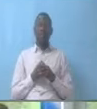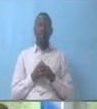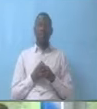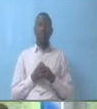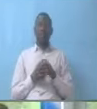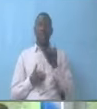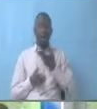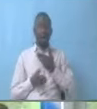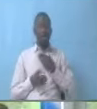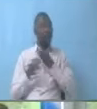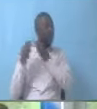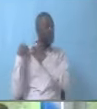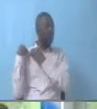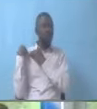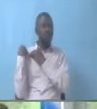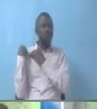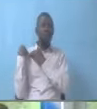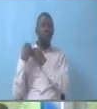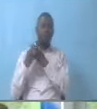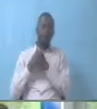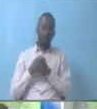has responsibility